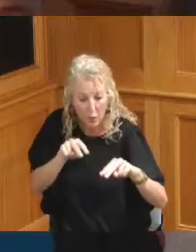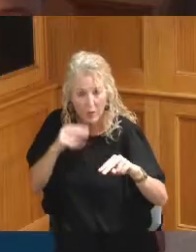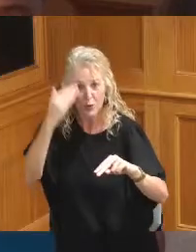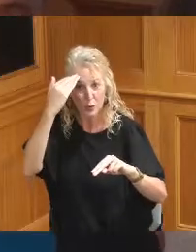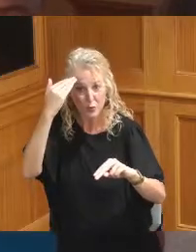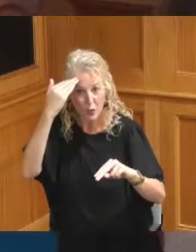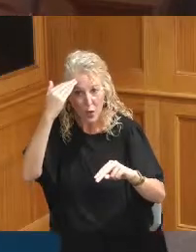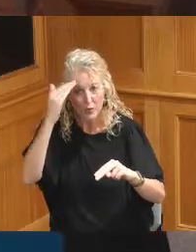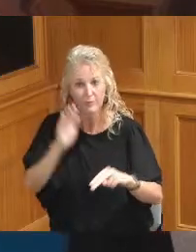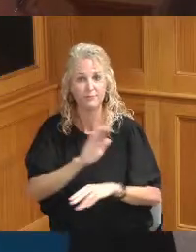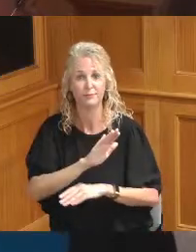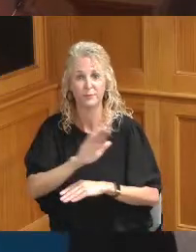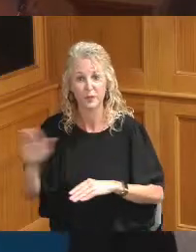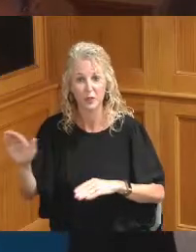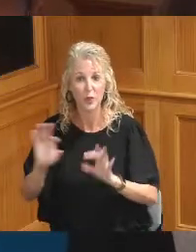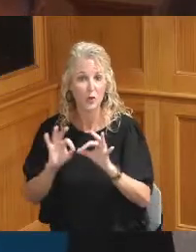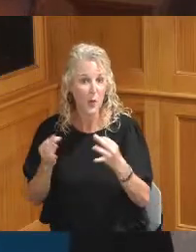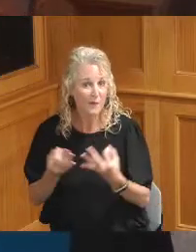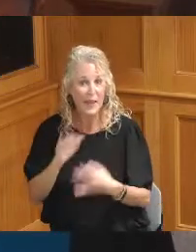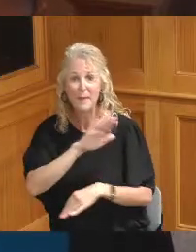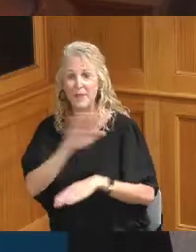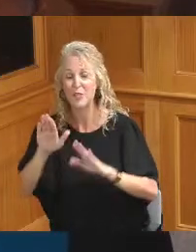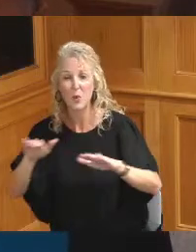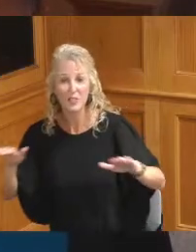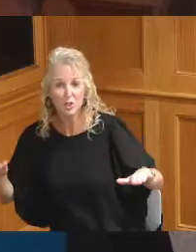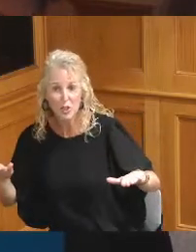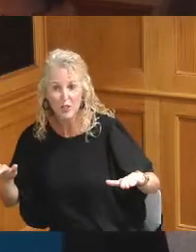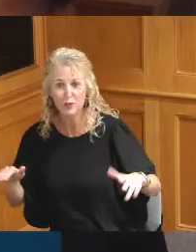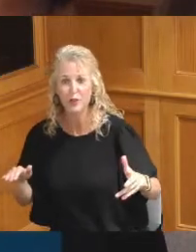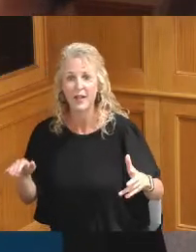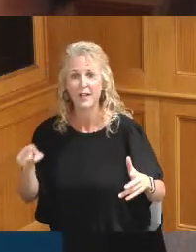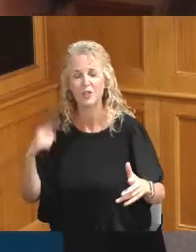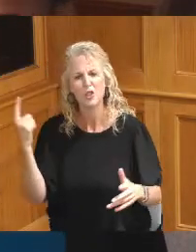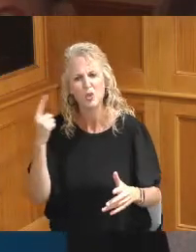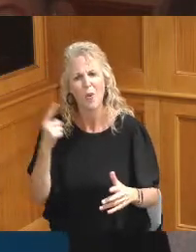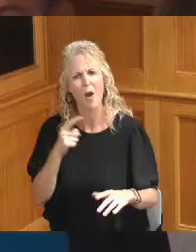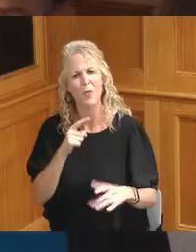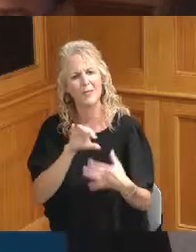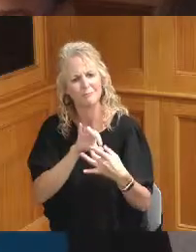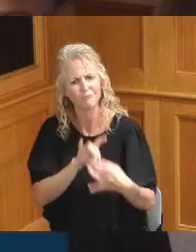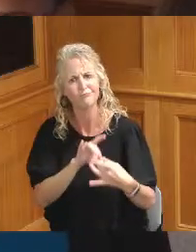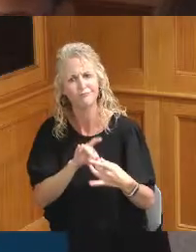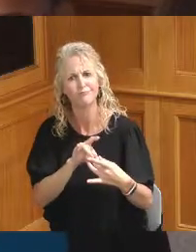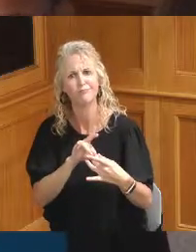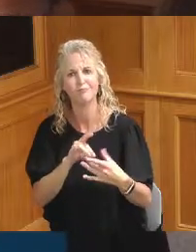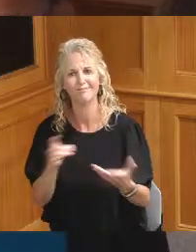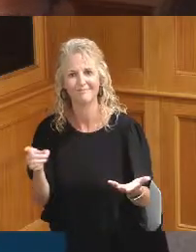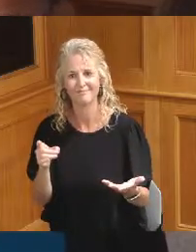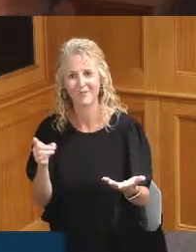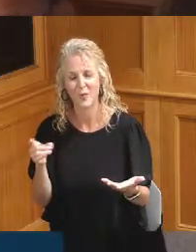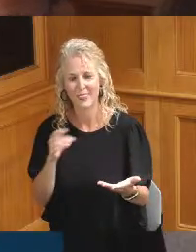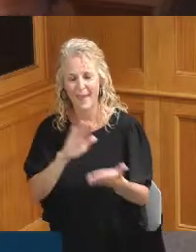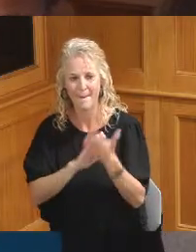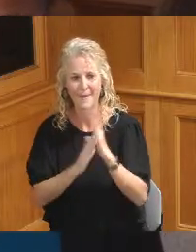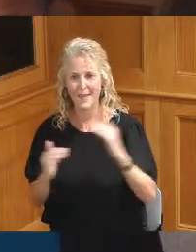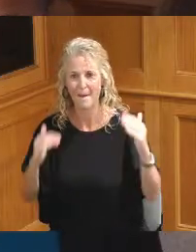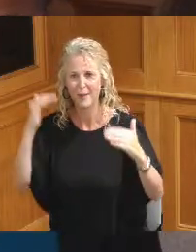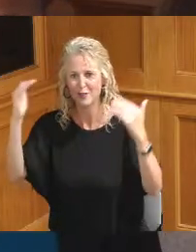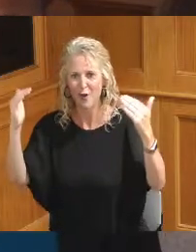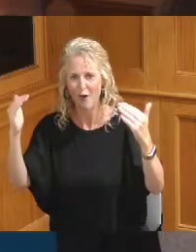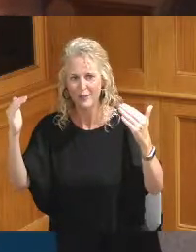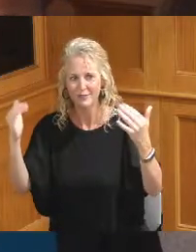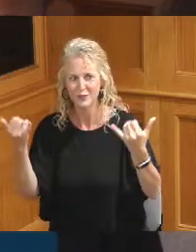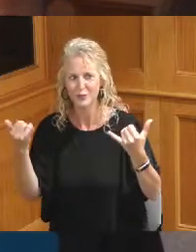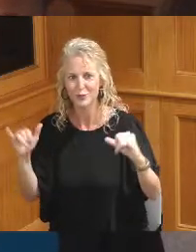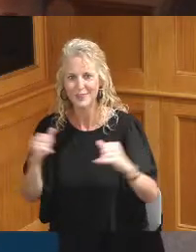you all keep your hands on your children, not letting them go when they age out of the system, because we're becoming those